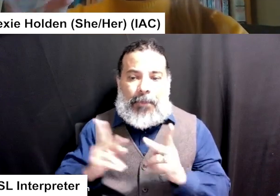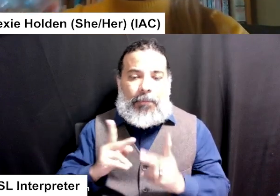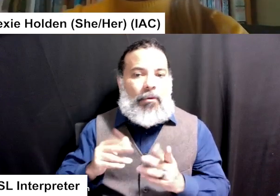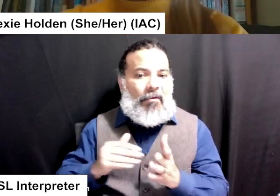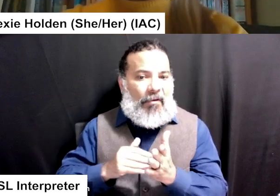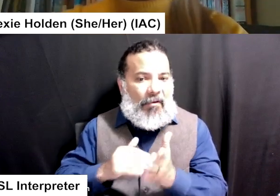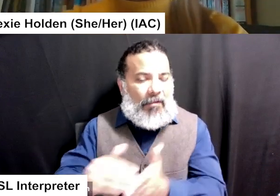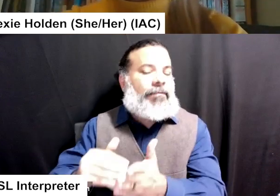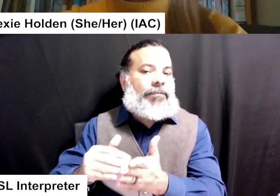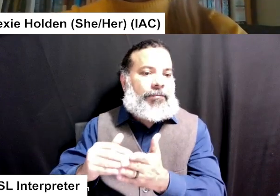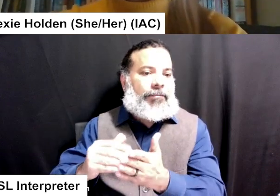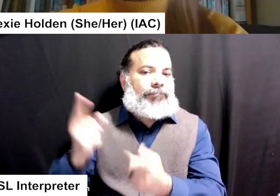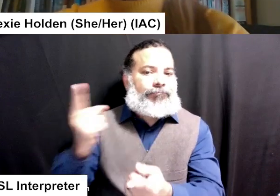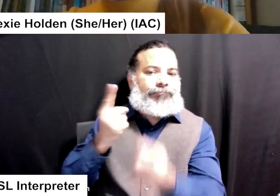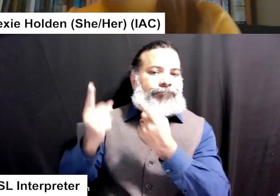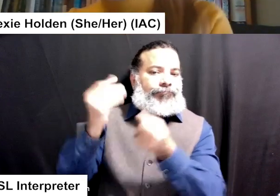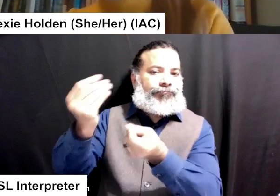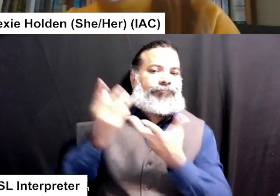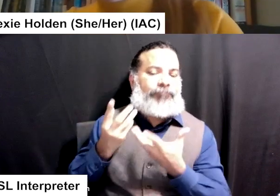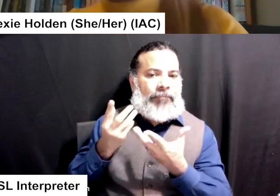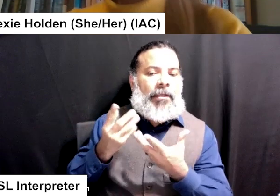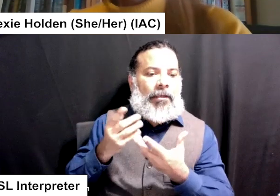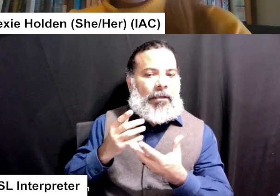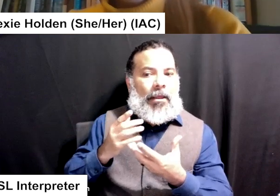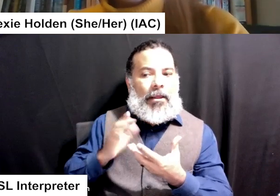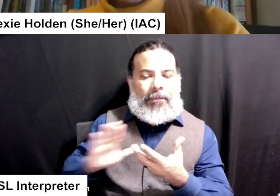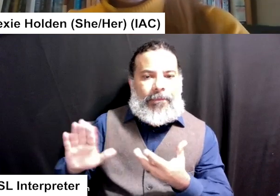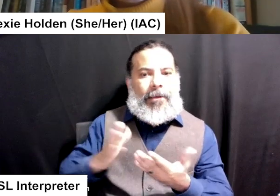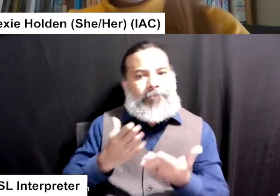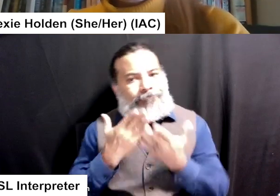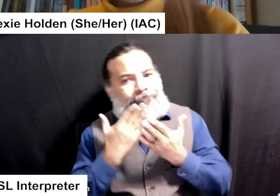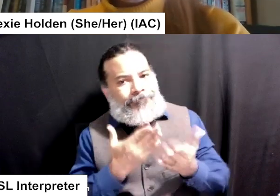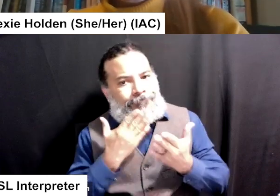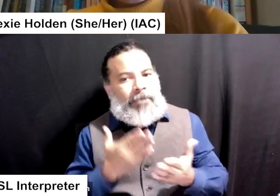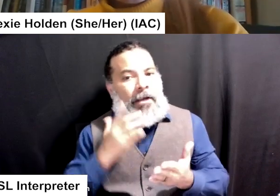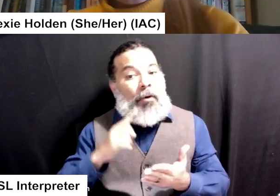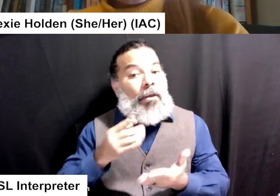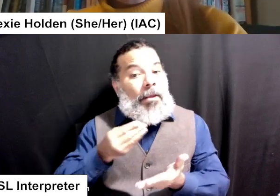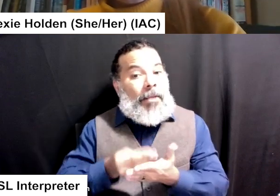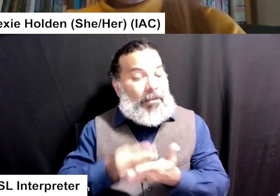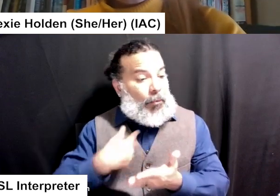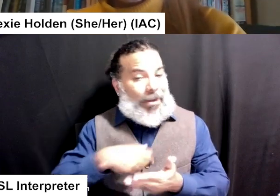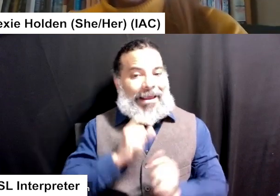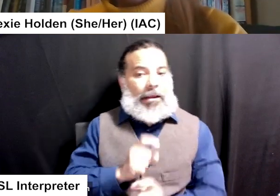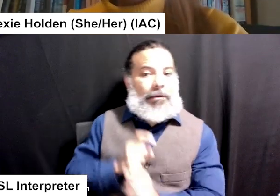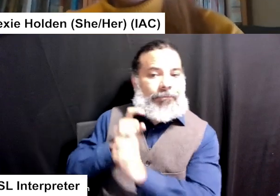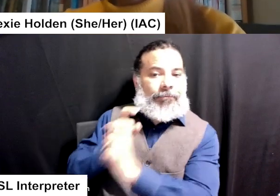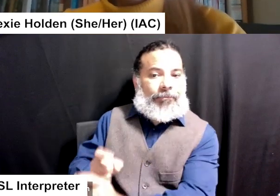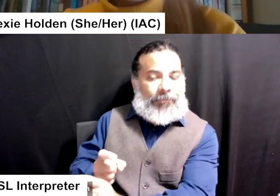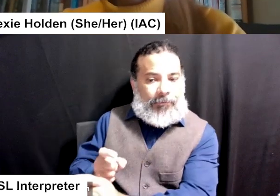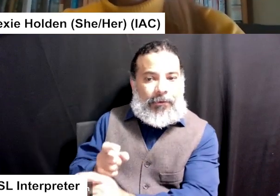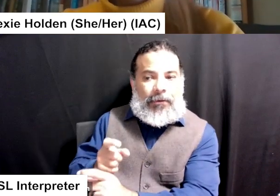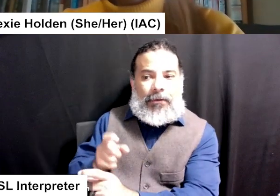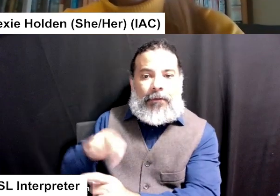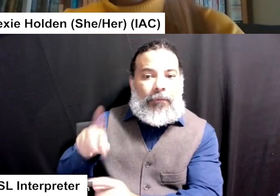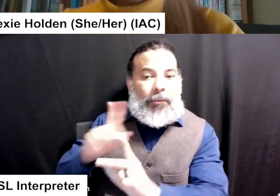express their gratitude for the money that we're able to give to